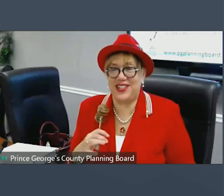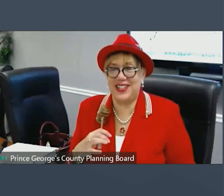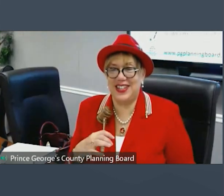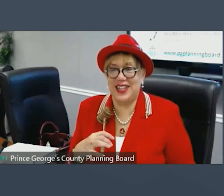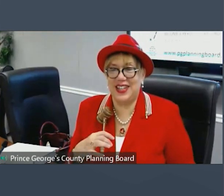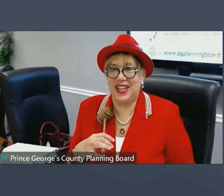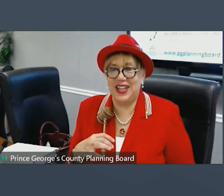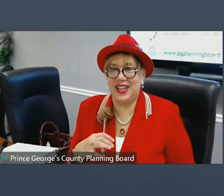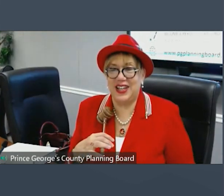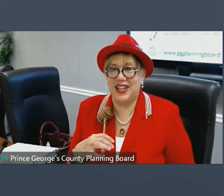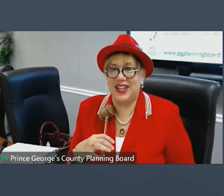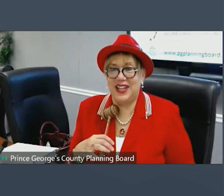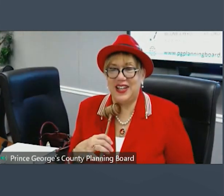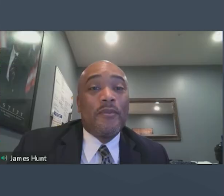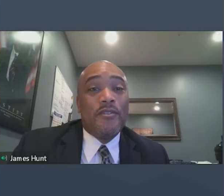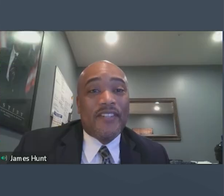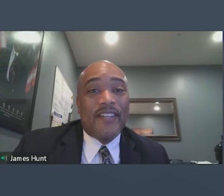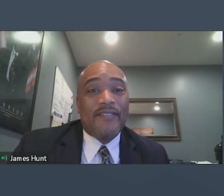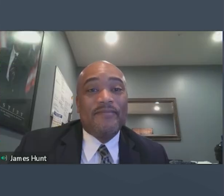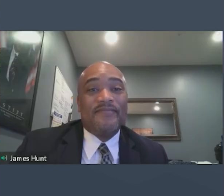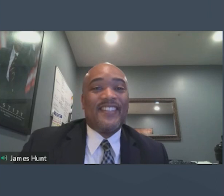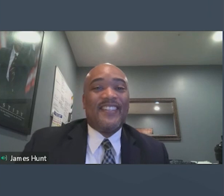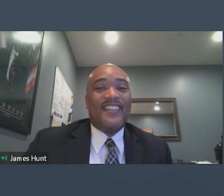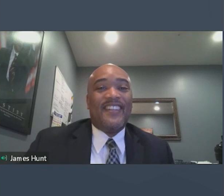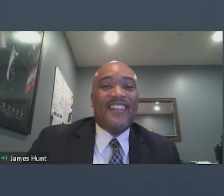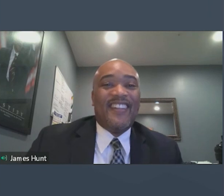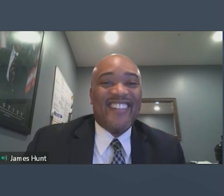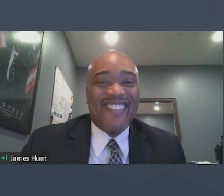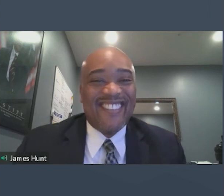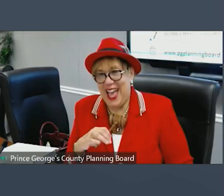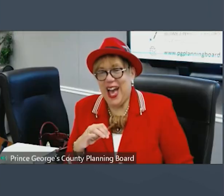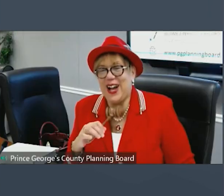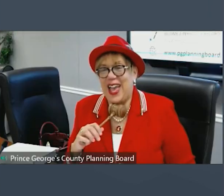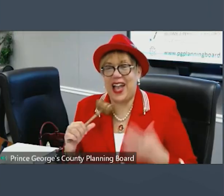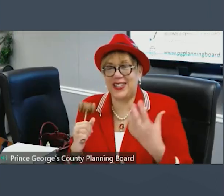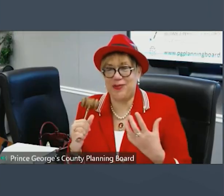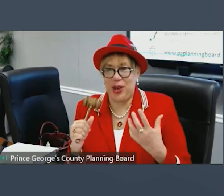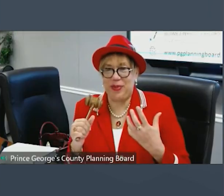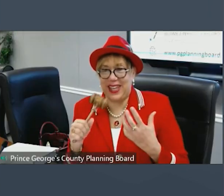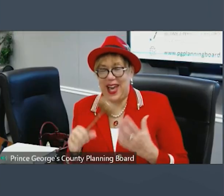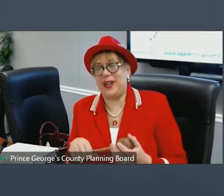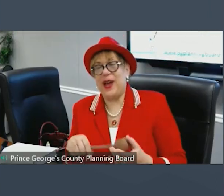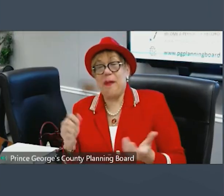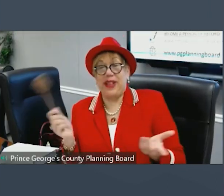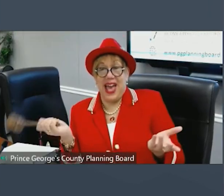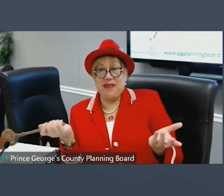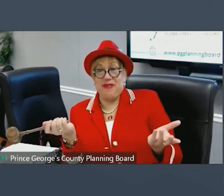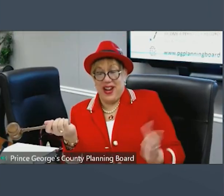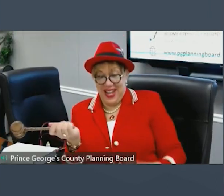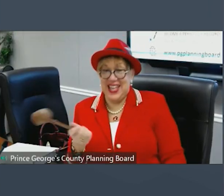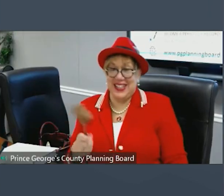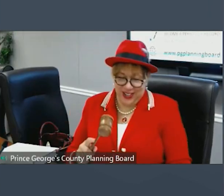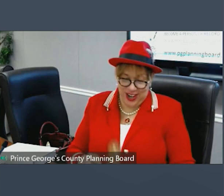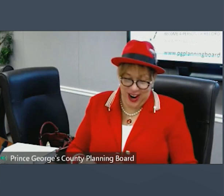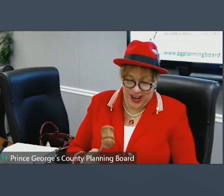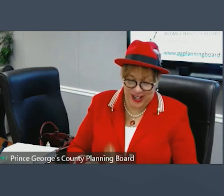finish? I did not, but I've concurred with what you just said. No, okay. Okay, I guess I'm jumping the gun. Planning board